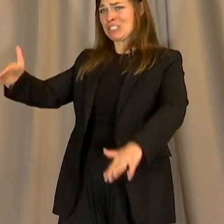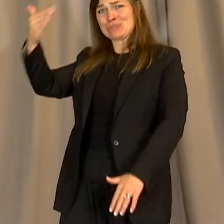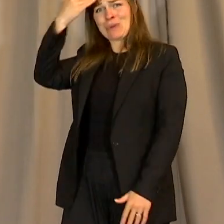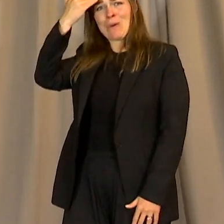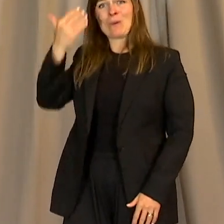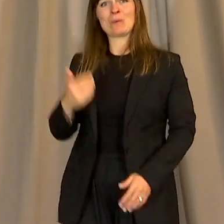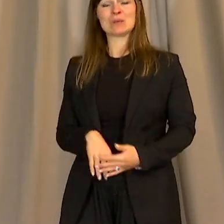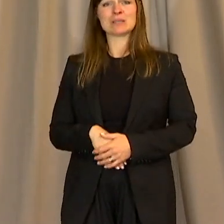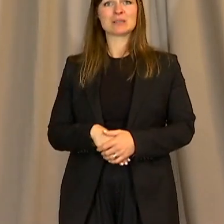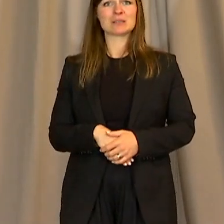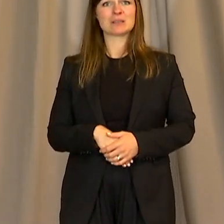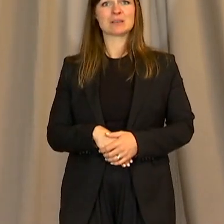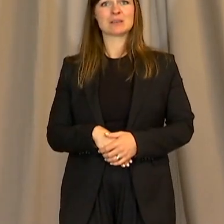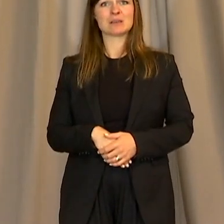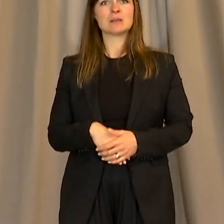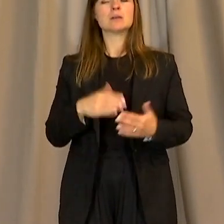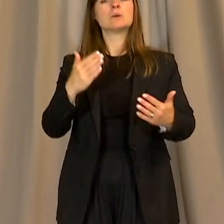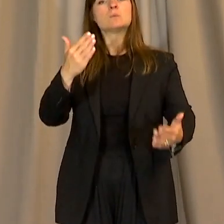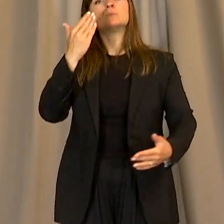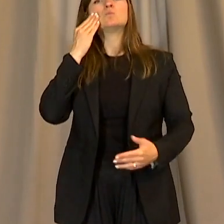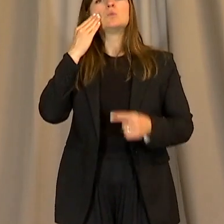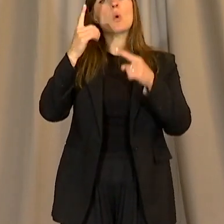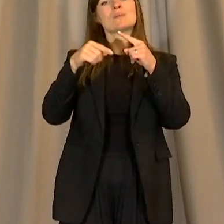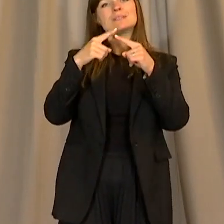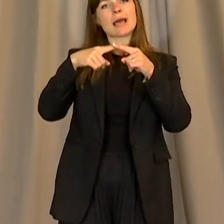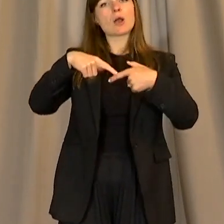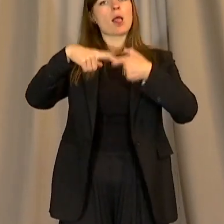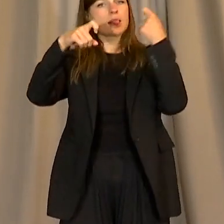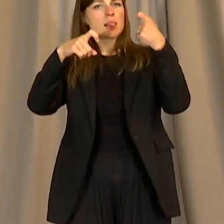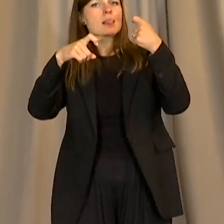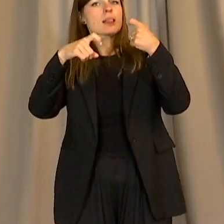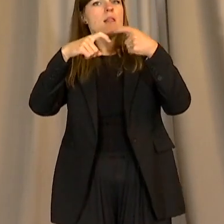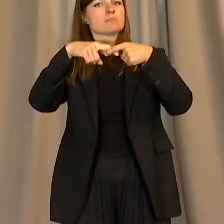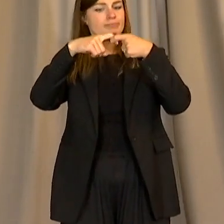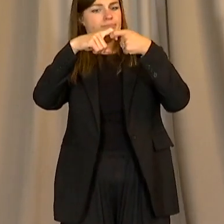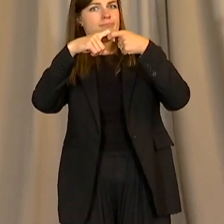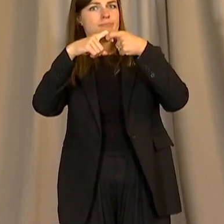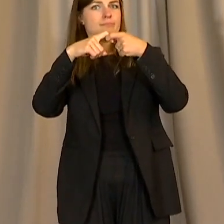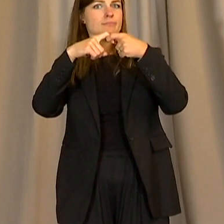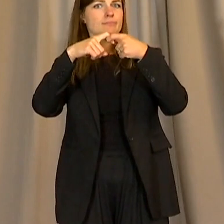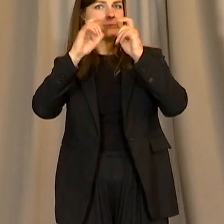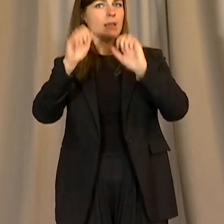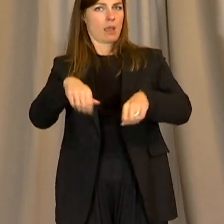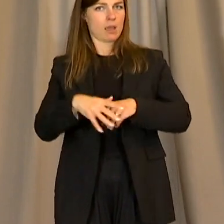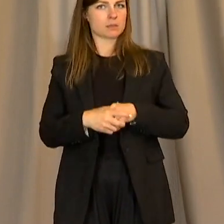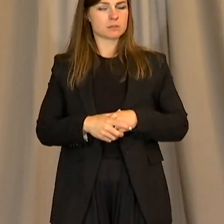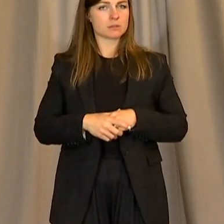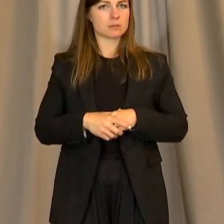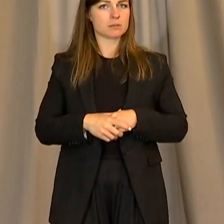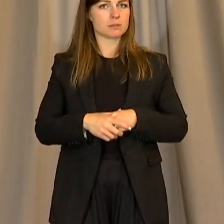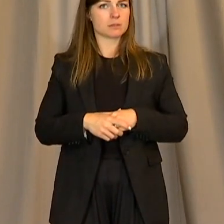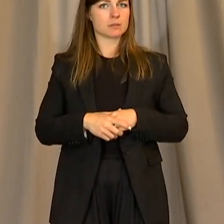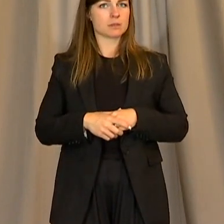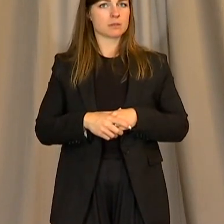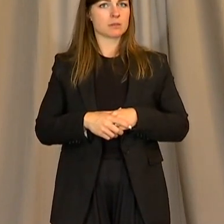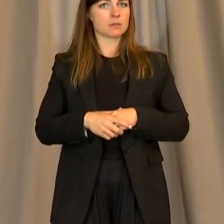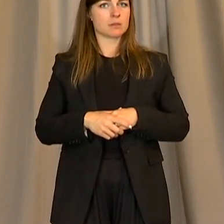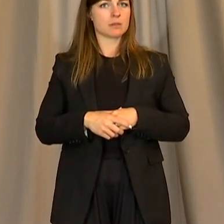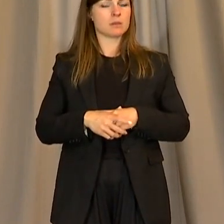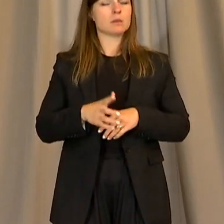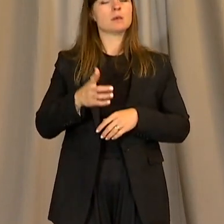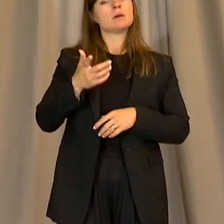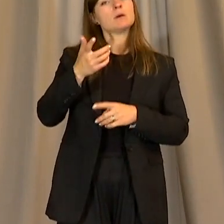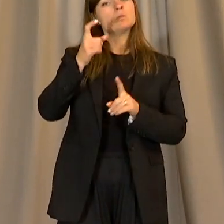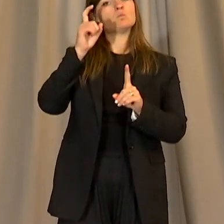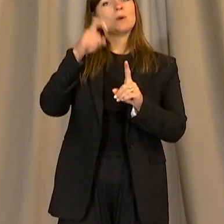We understand that this cycle can be broken. And it's the fact that we ought to